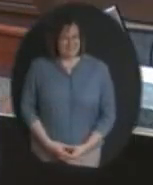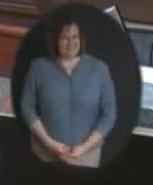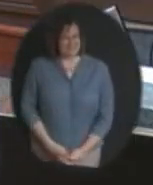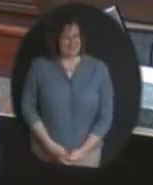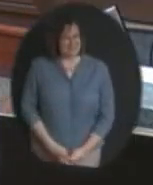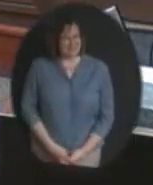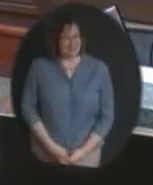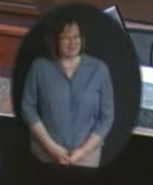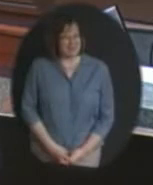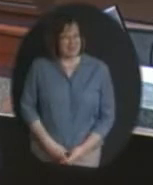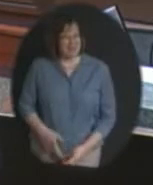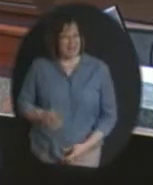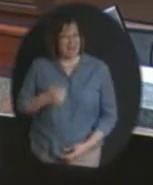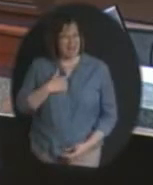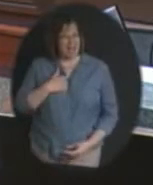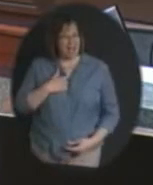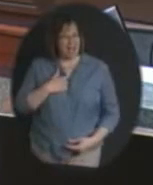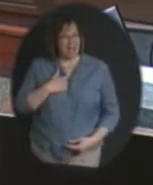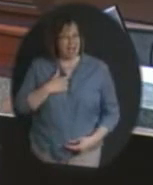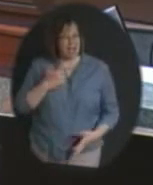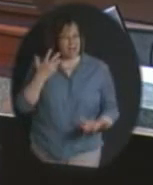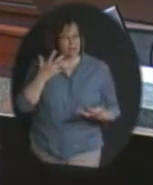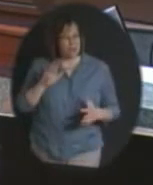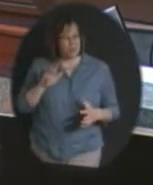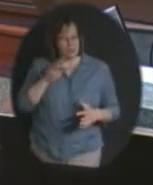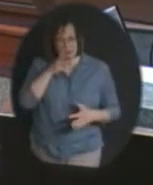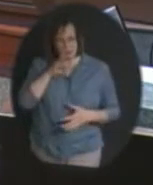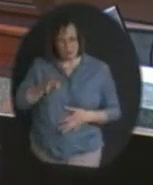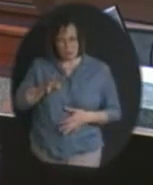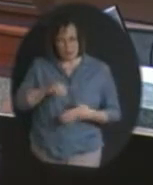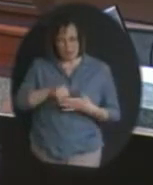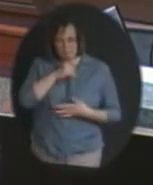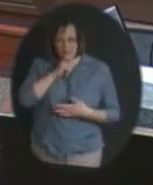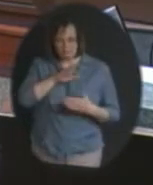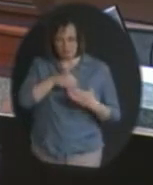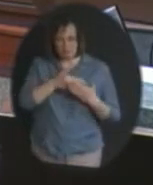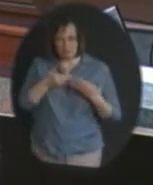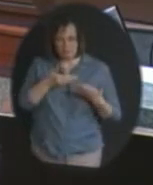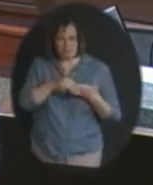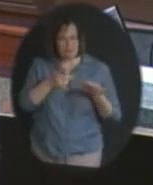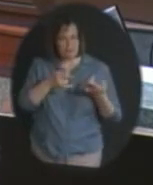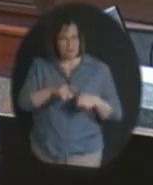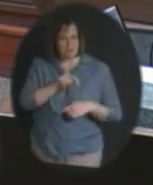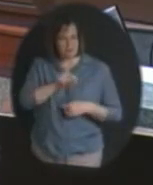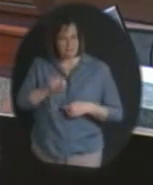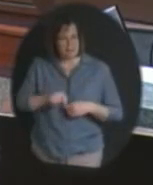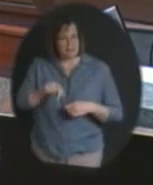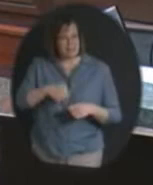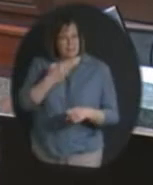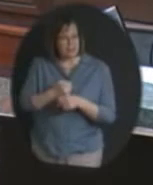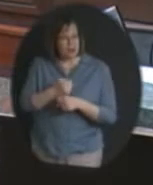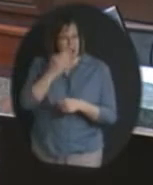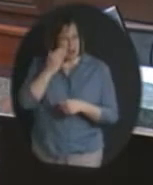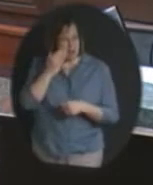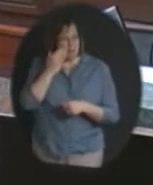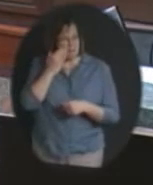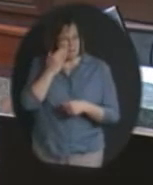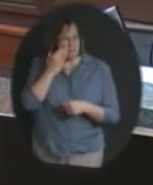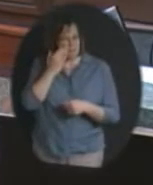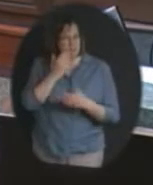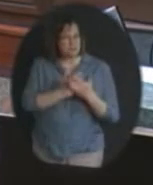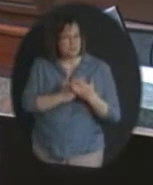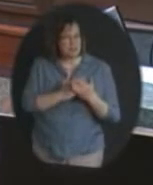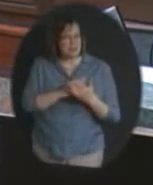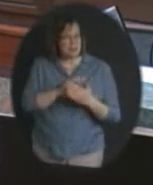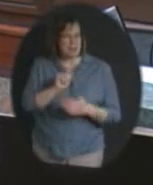You know, and I just don't want to leave this because of all of the things that have gone on Topeka this year. And I know there's some